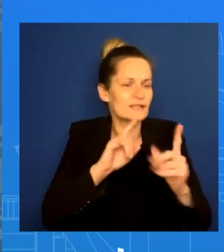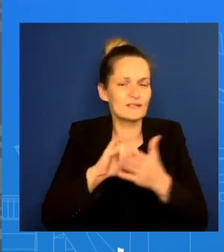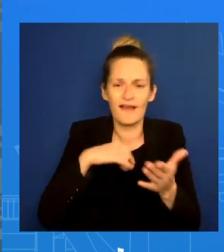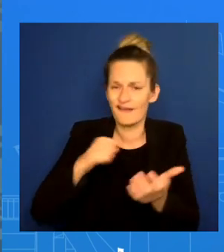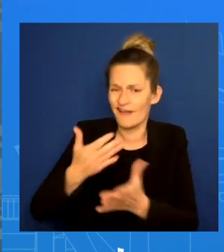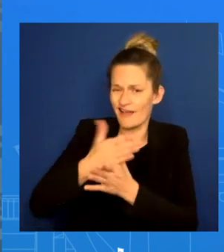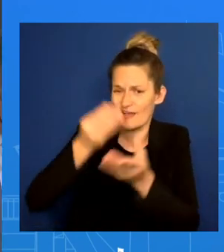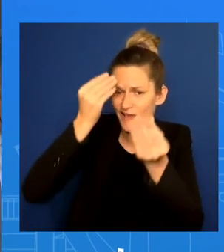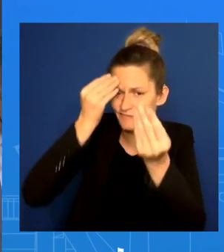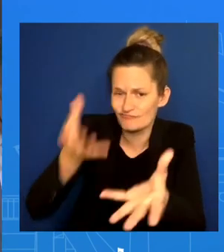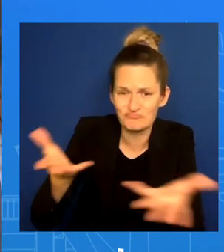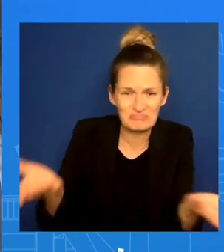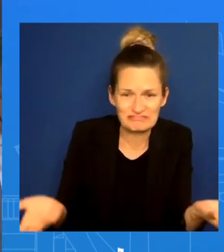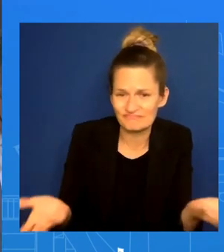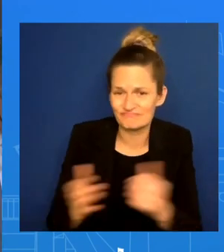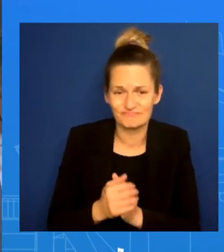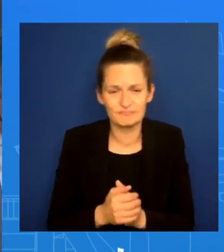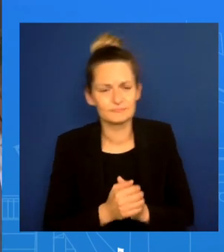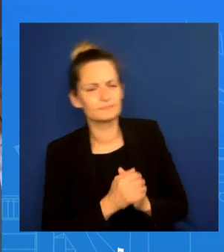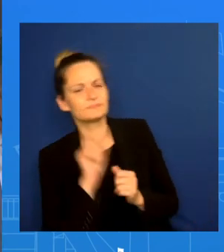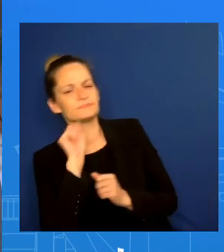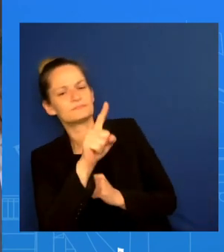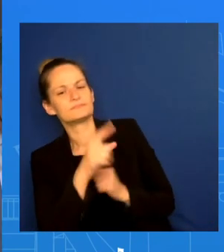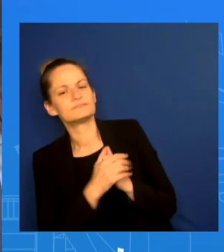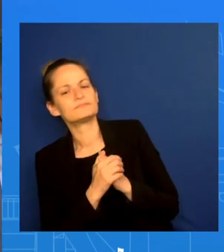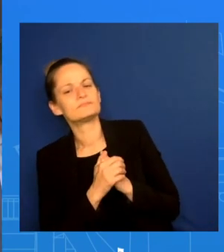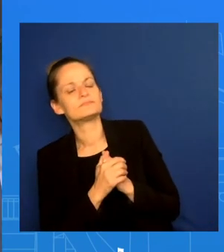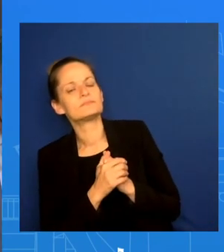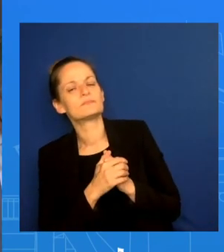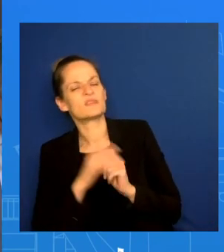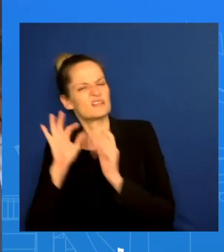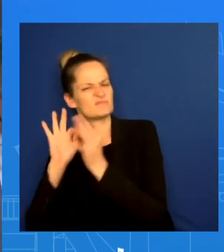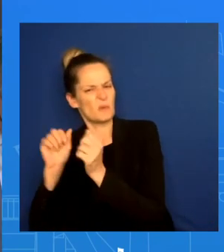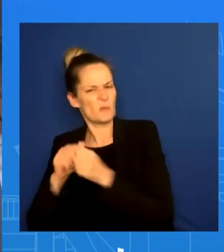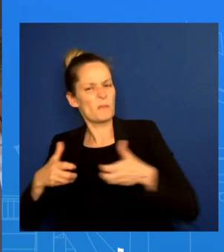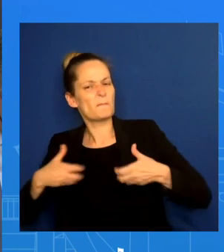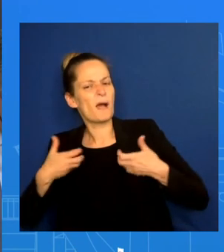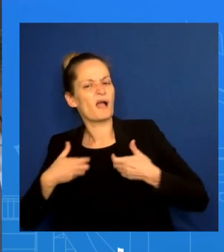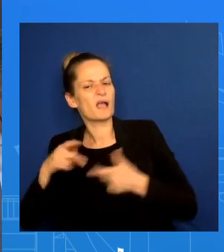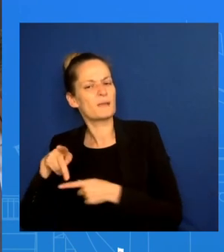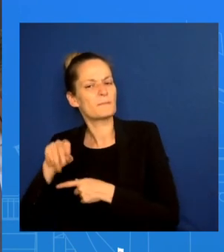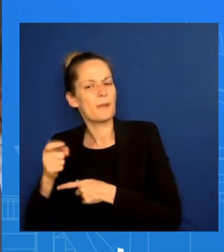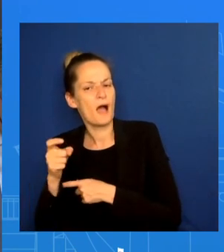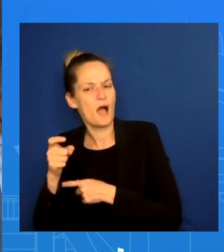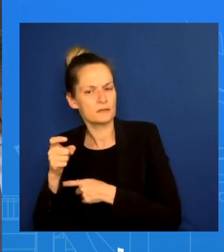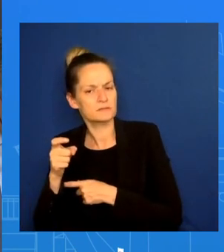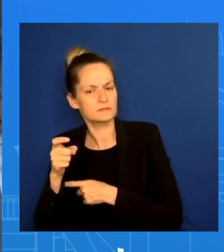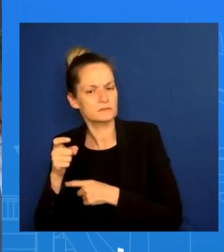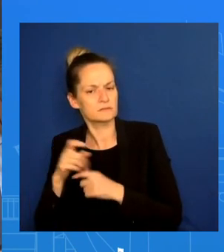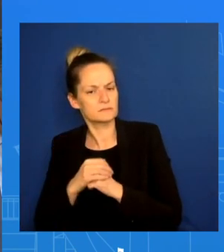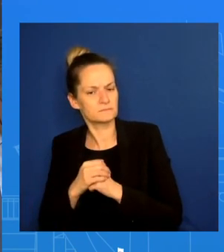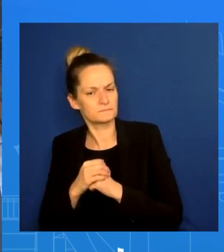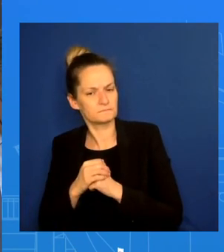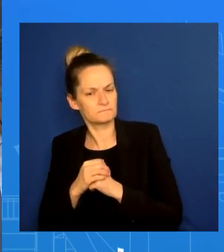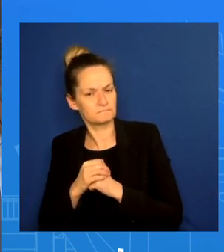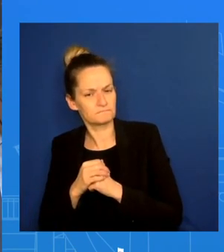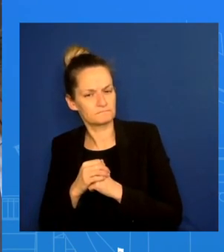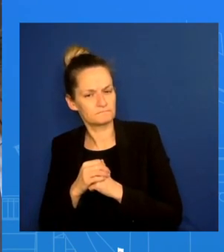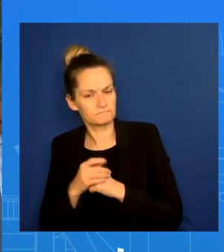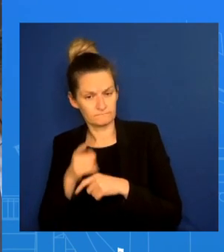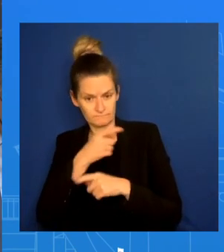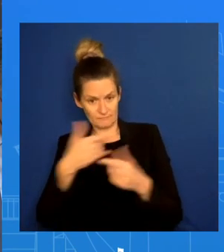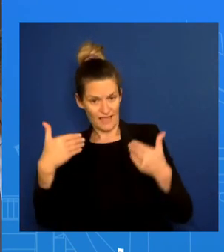response. There is an antiviral treatment that is effective, that is in the U.S. stockpile. It's called TPOX, and it